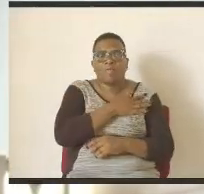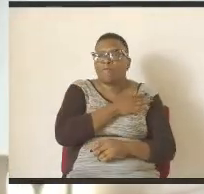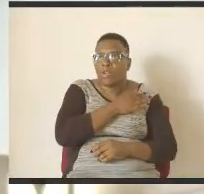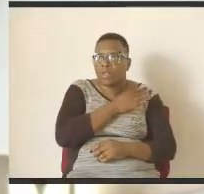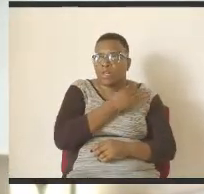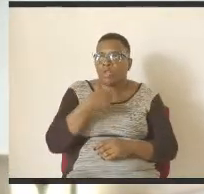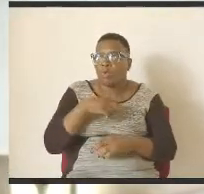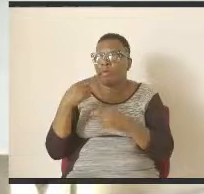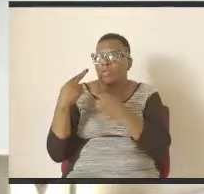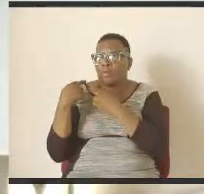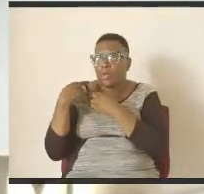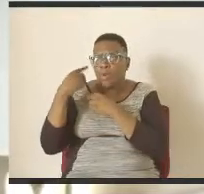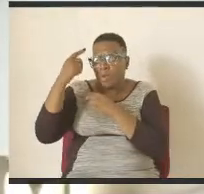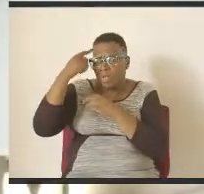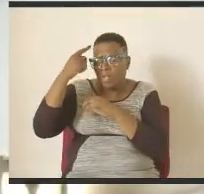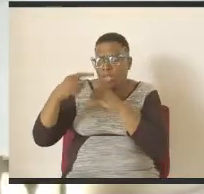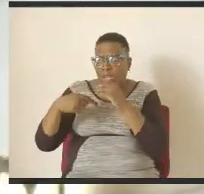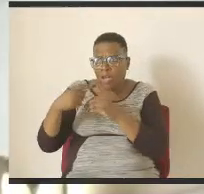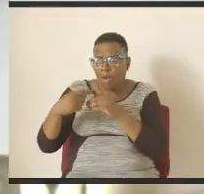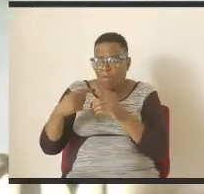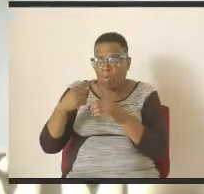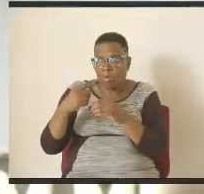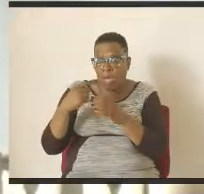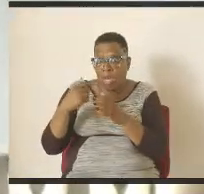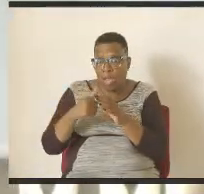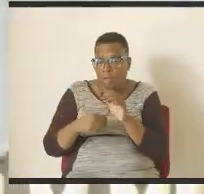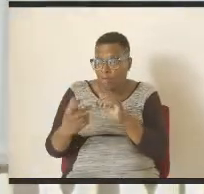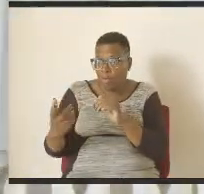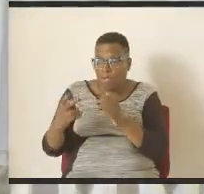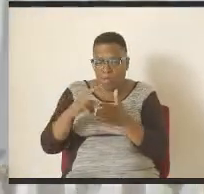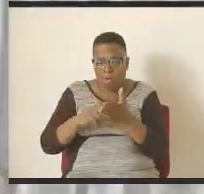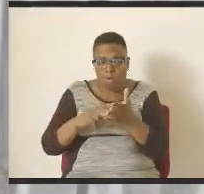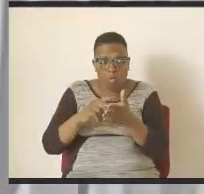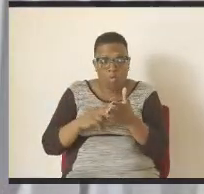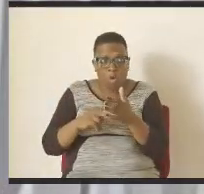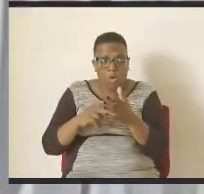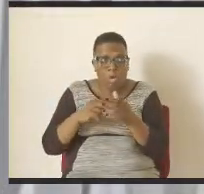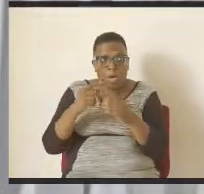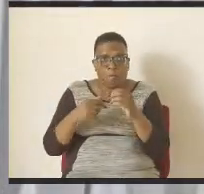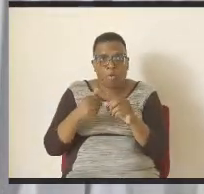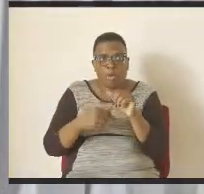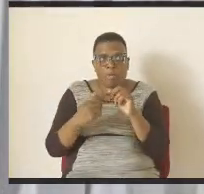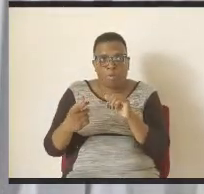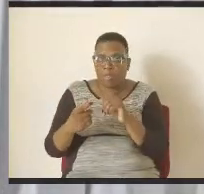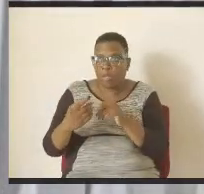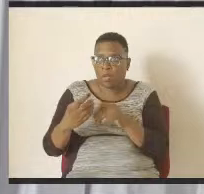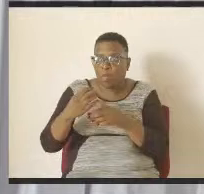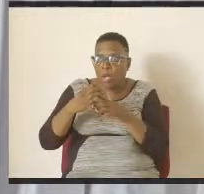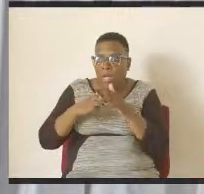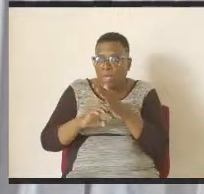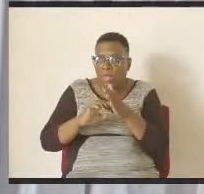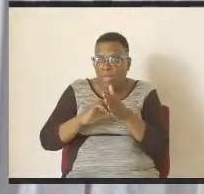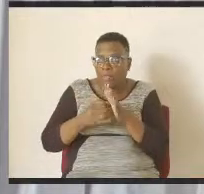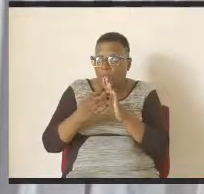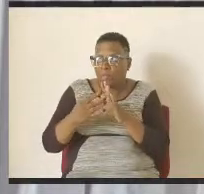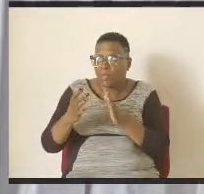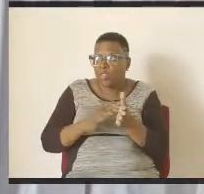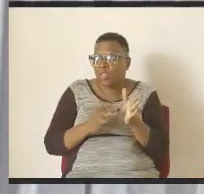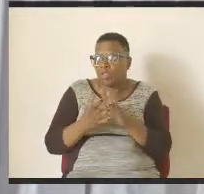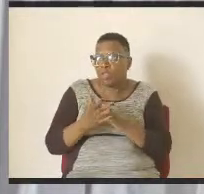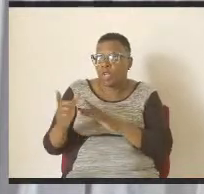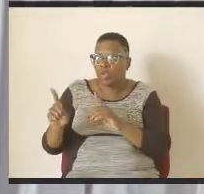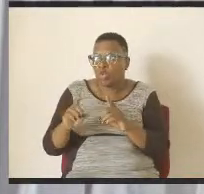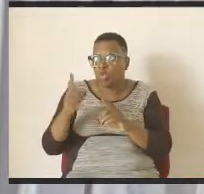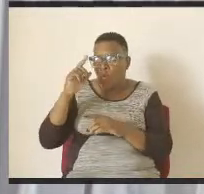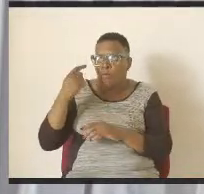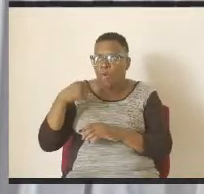about everything, we read about everything, we try to enter into these things that he did for us. We immerse